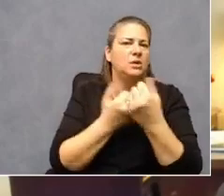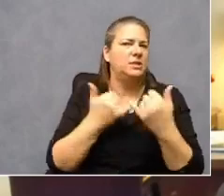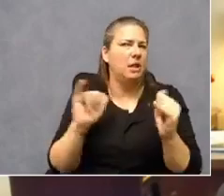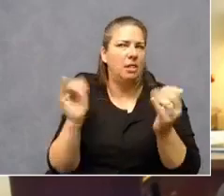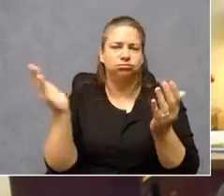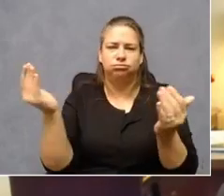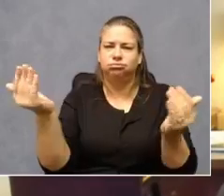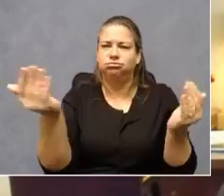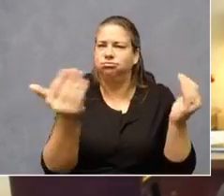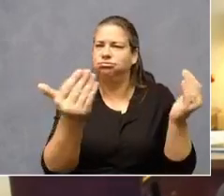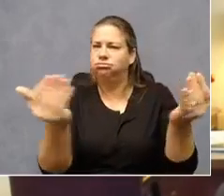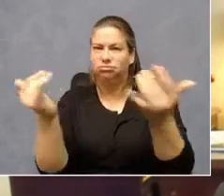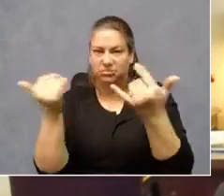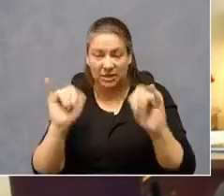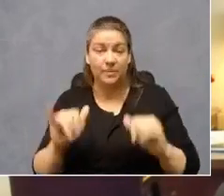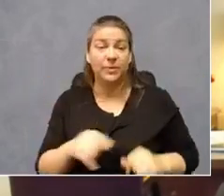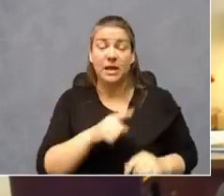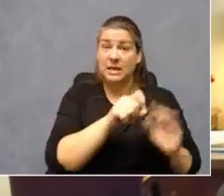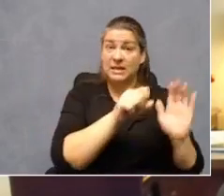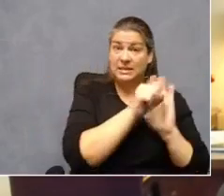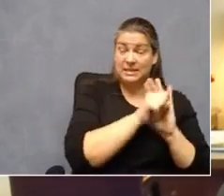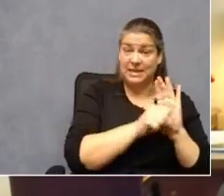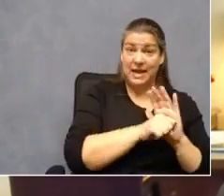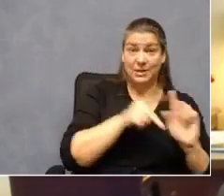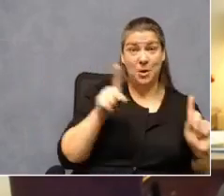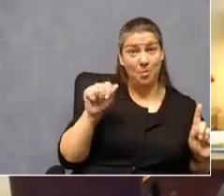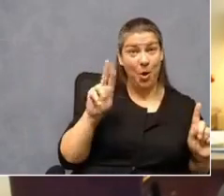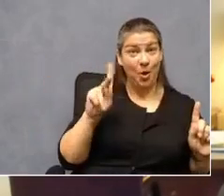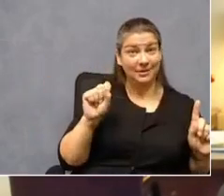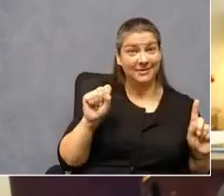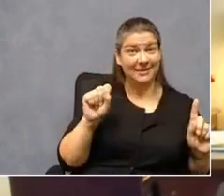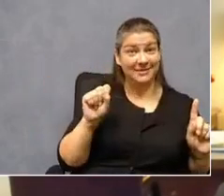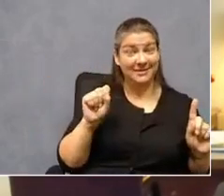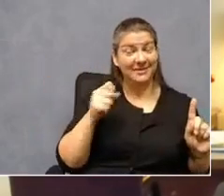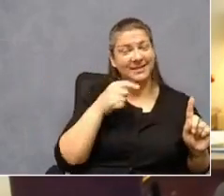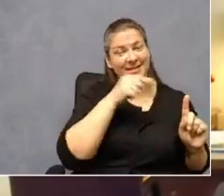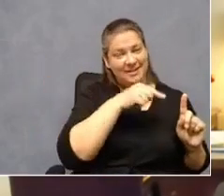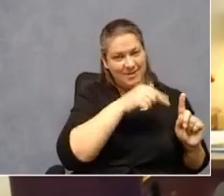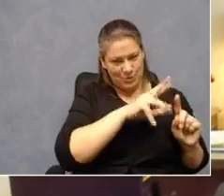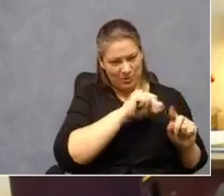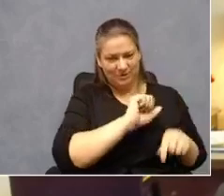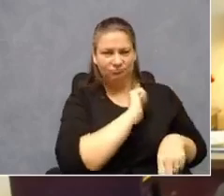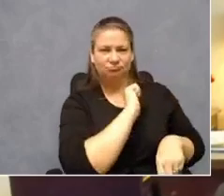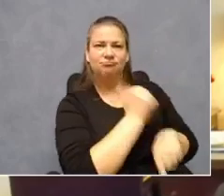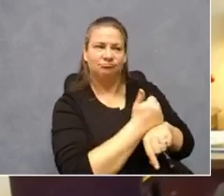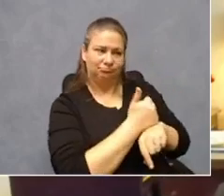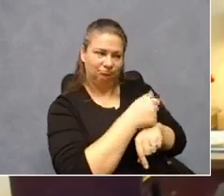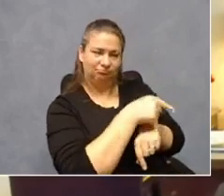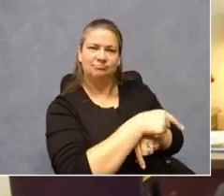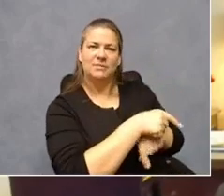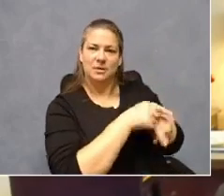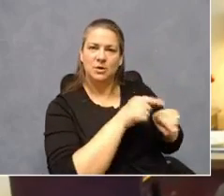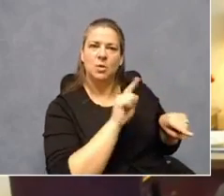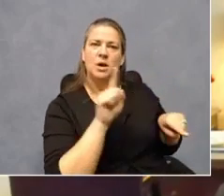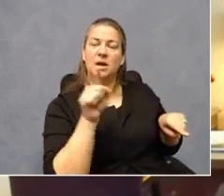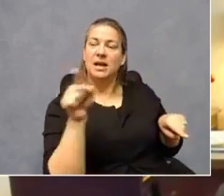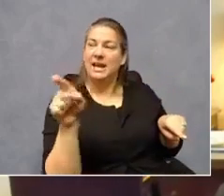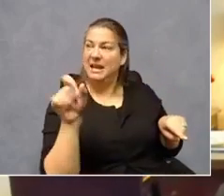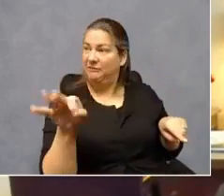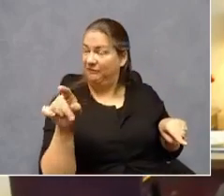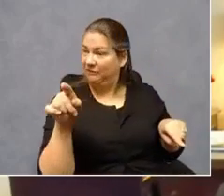state parks designated as an area that long-term facility staff could self-isolate following a